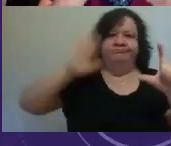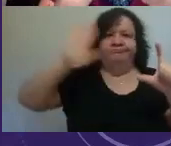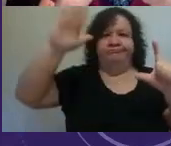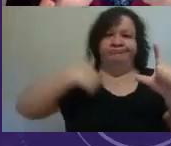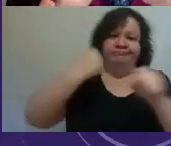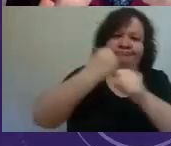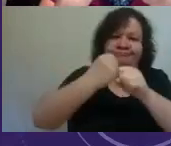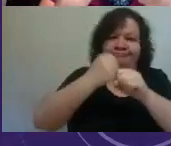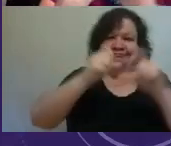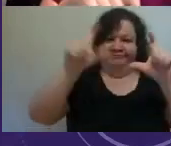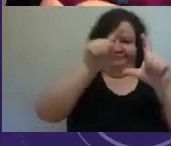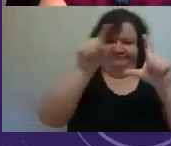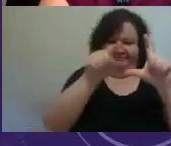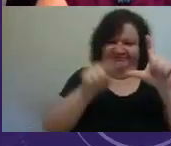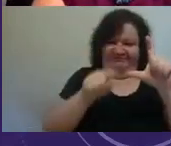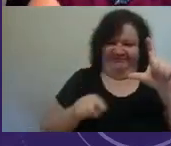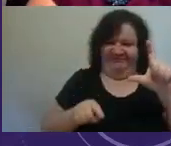alt text into the form button.